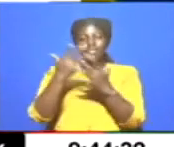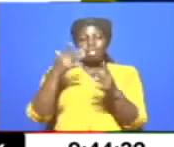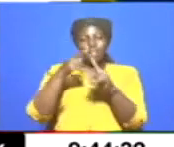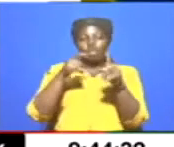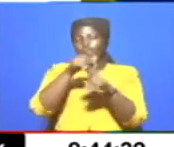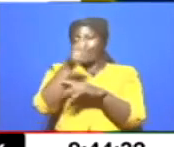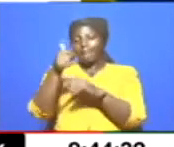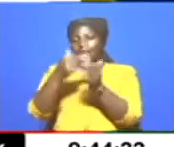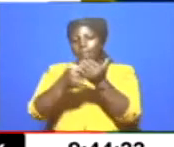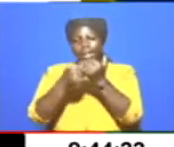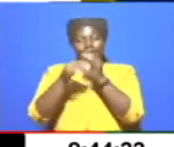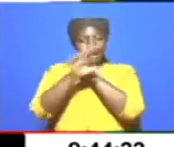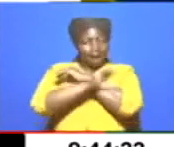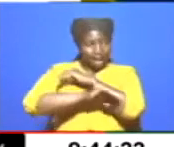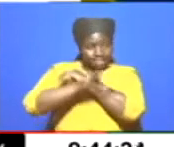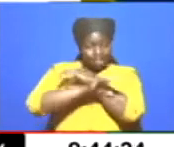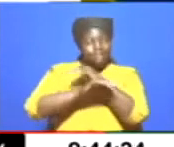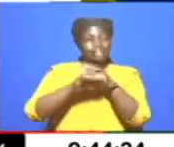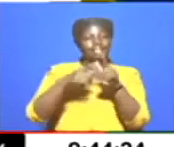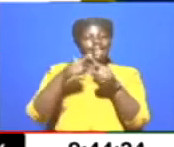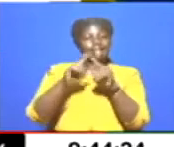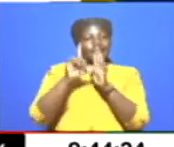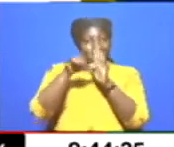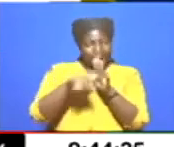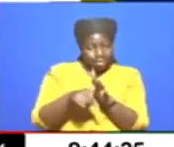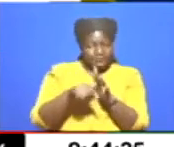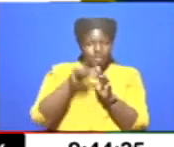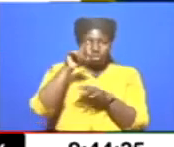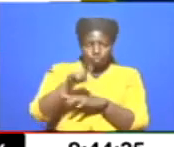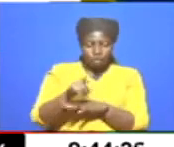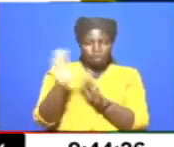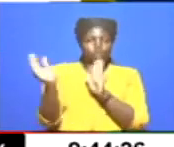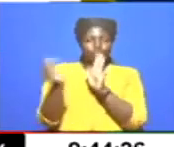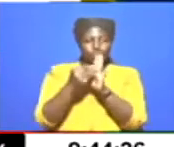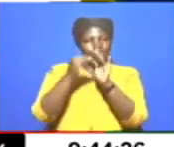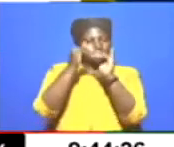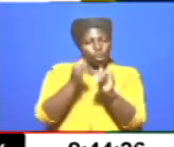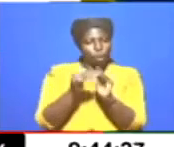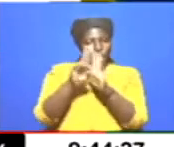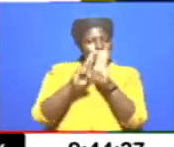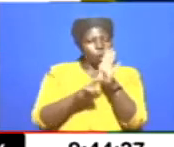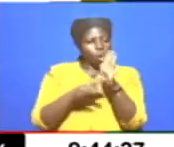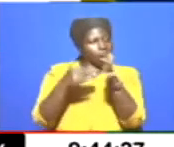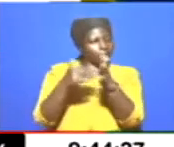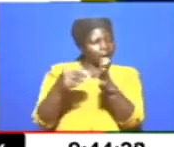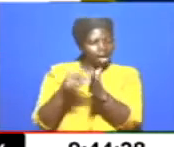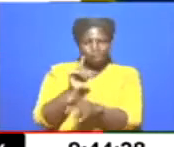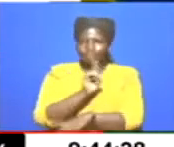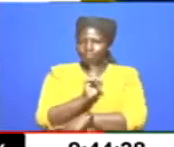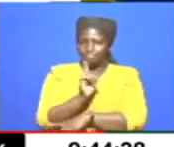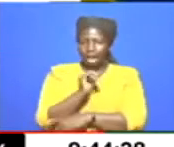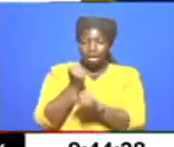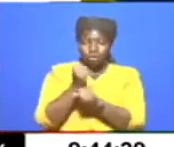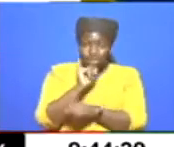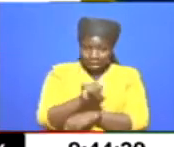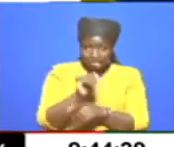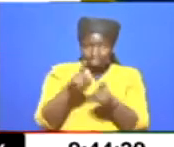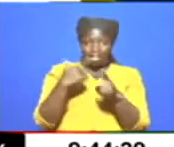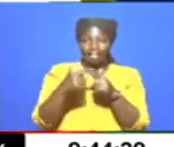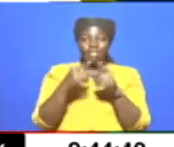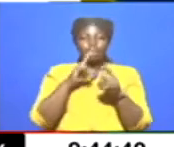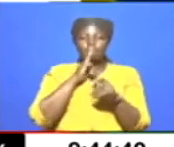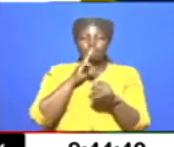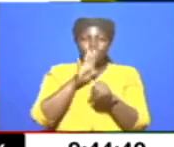partner states, and thereafter not to impose any new non-tariff barriers. By so doing, they committed to